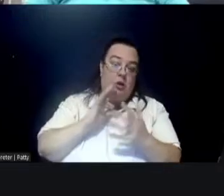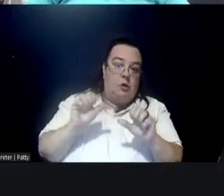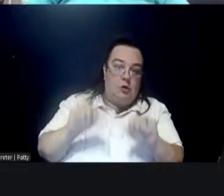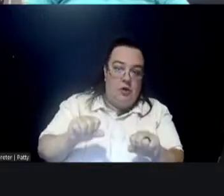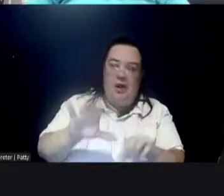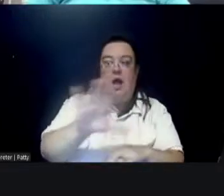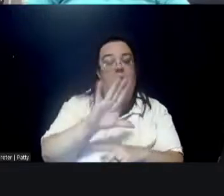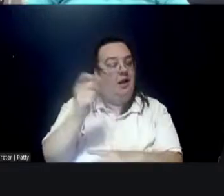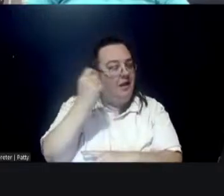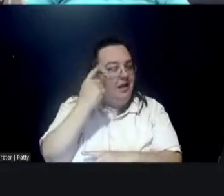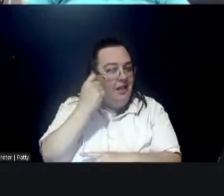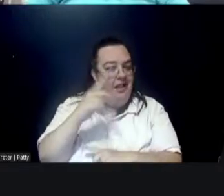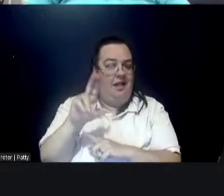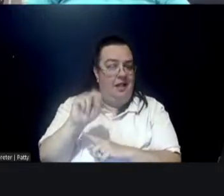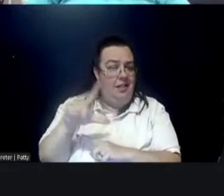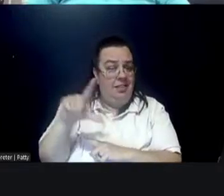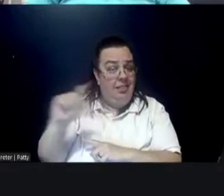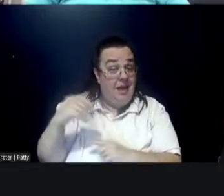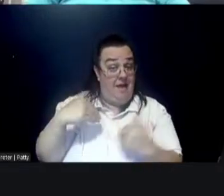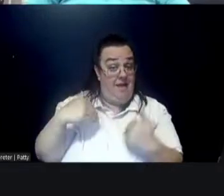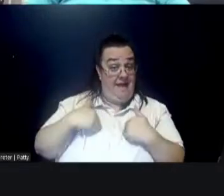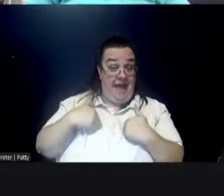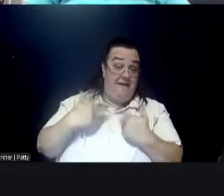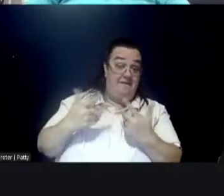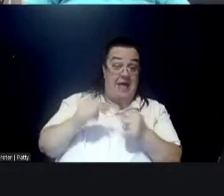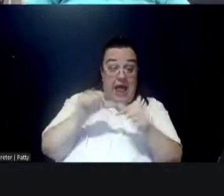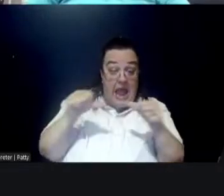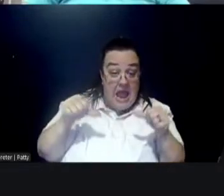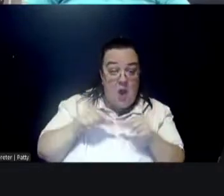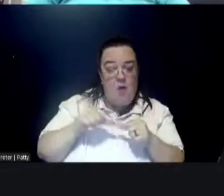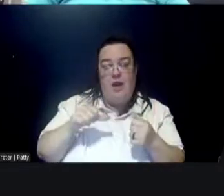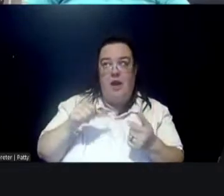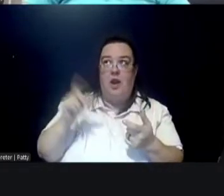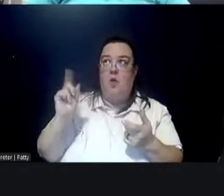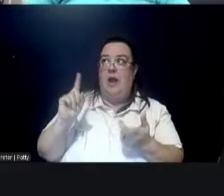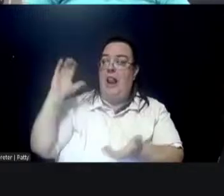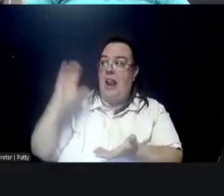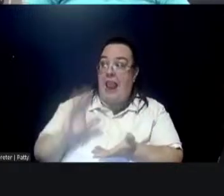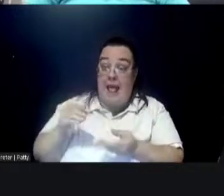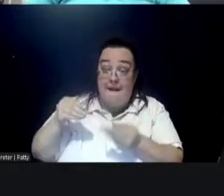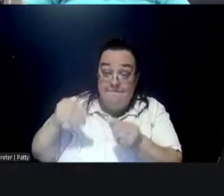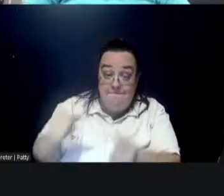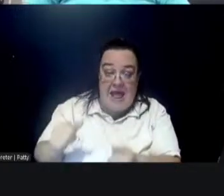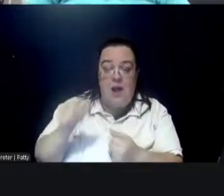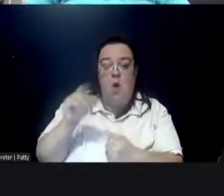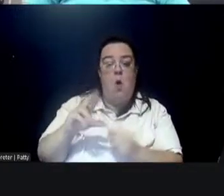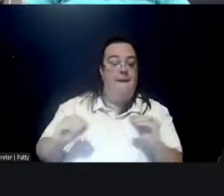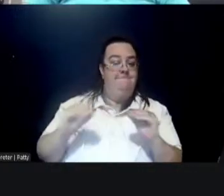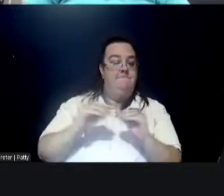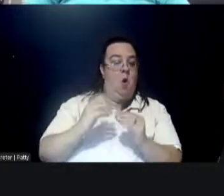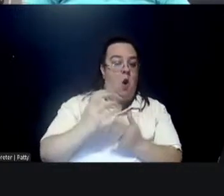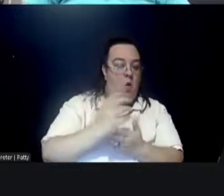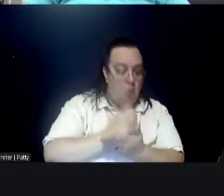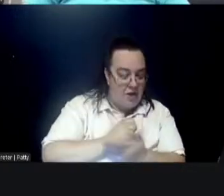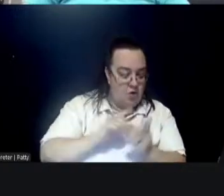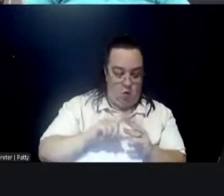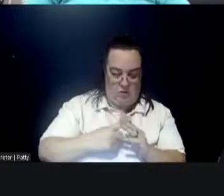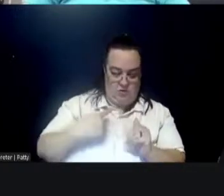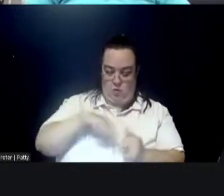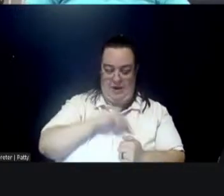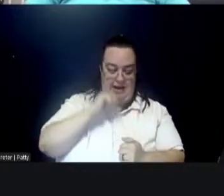there's areas of less spending or more revenue that we're not anticipating,